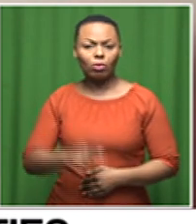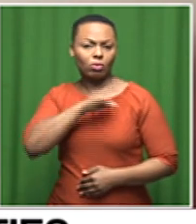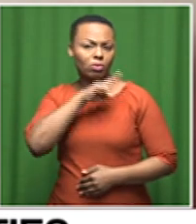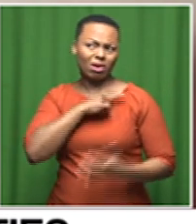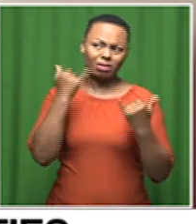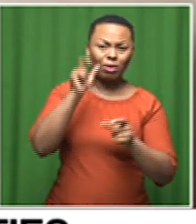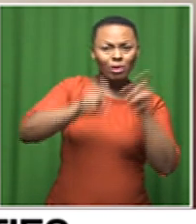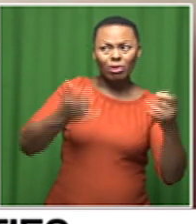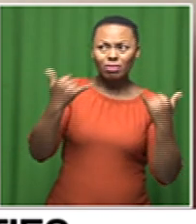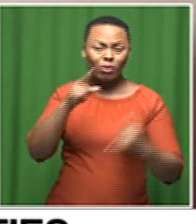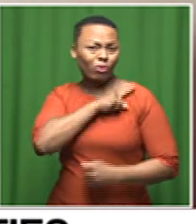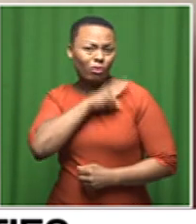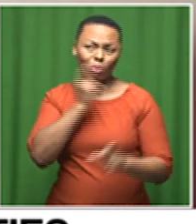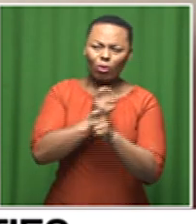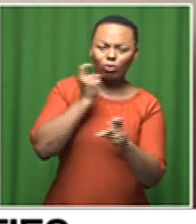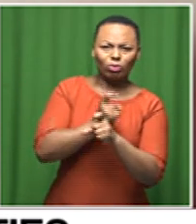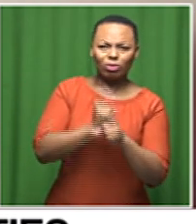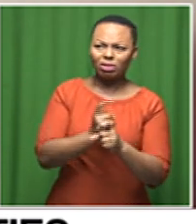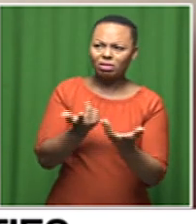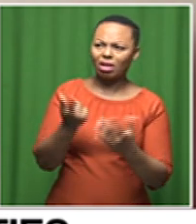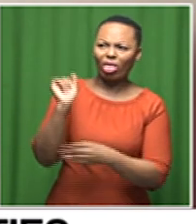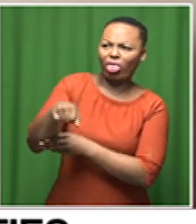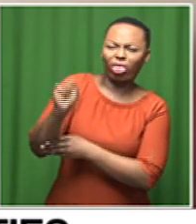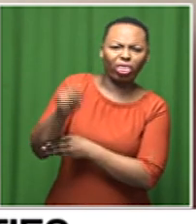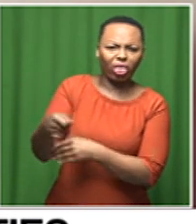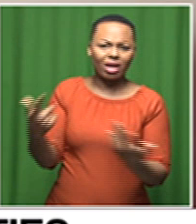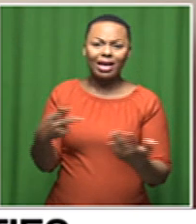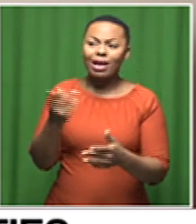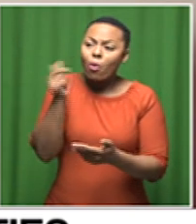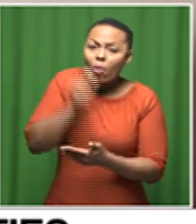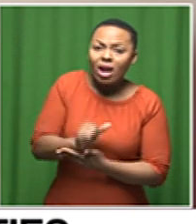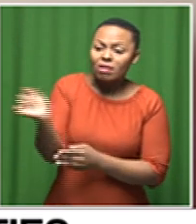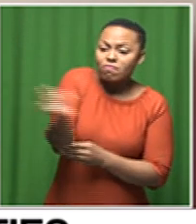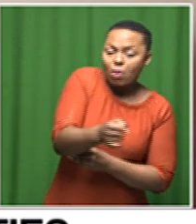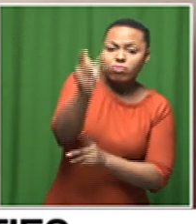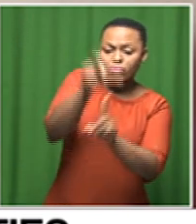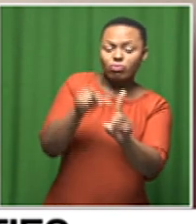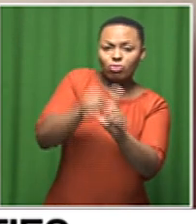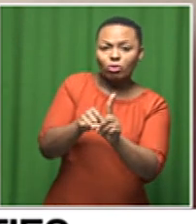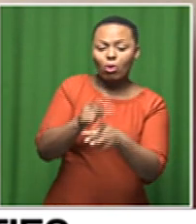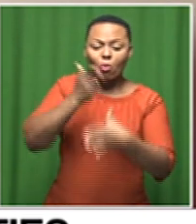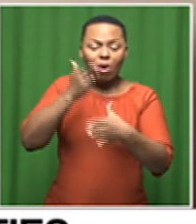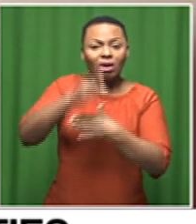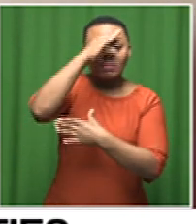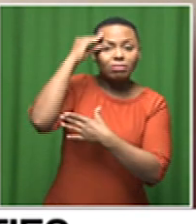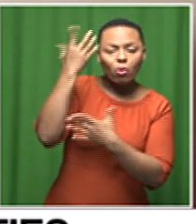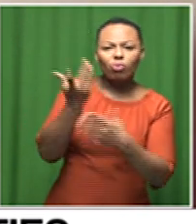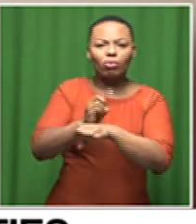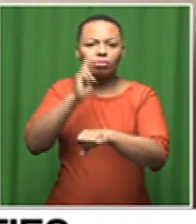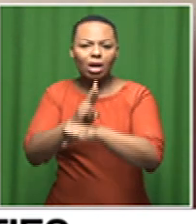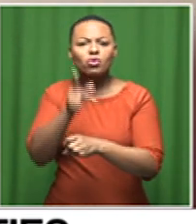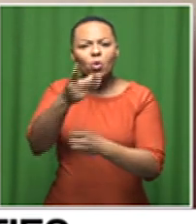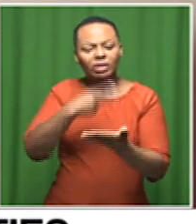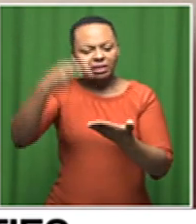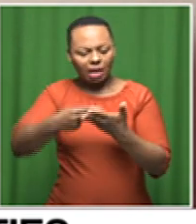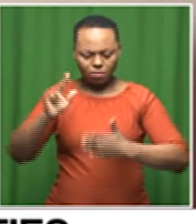why people are not honoring what they've signed up to do. Because when you are a healthcare worker, you are signing up to say,